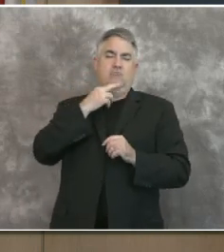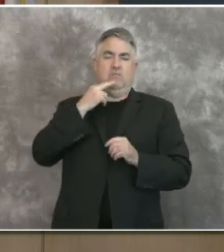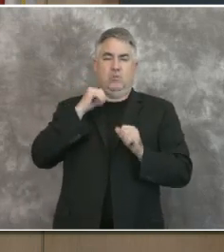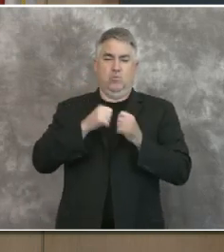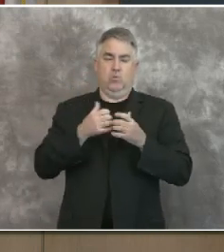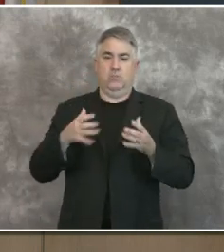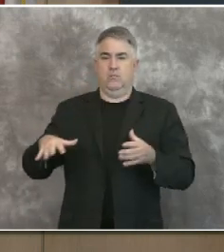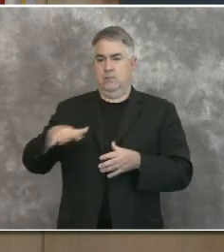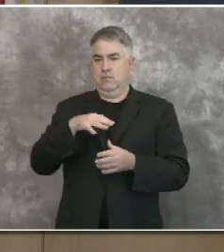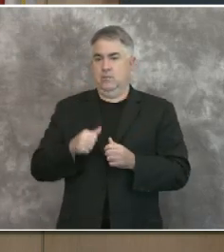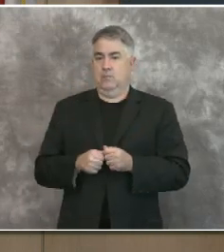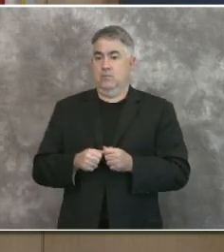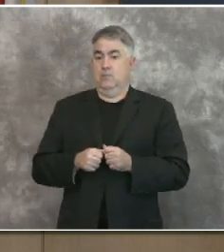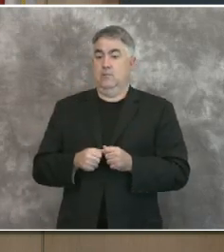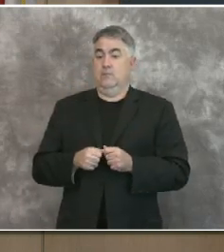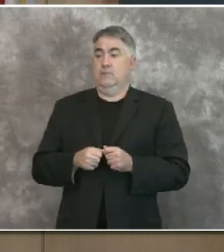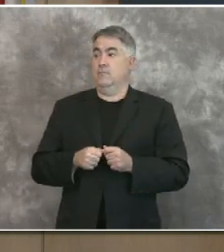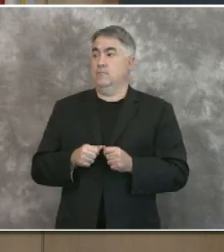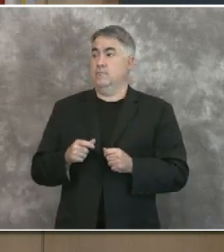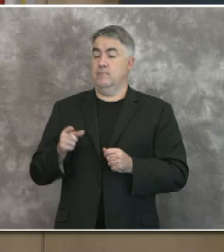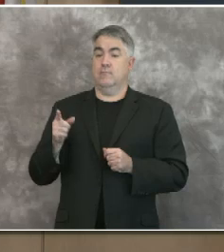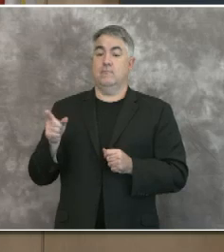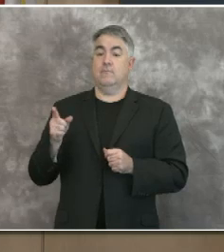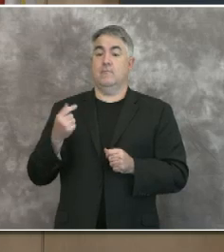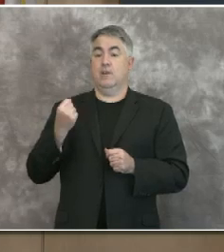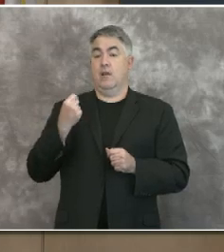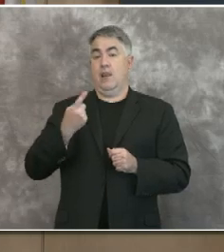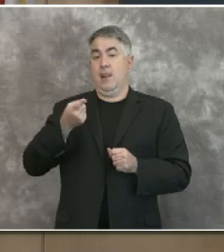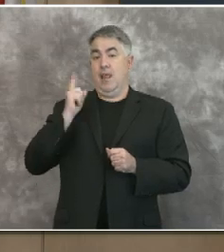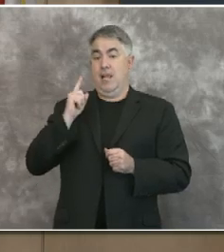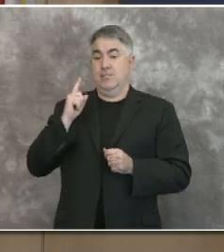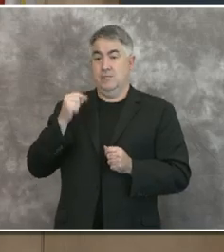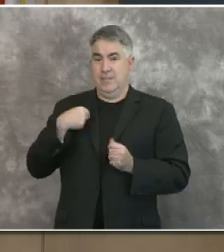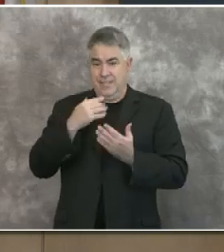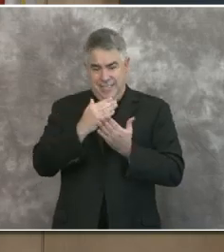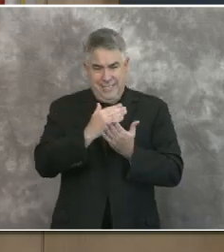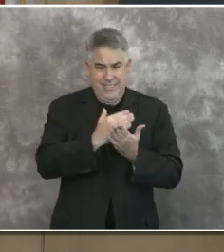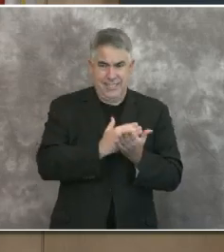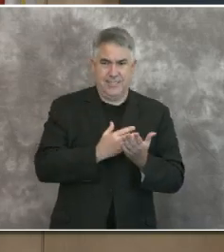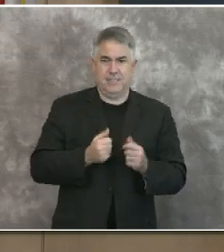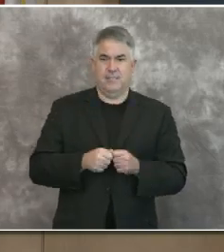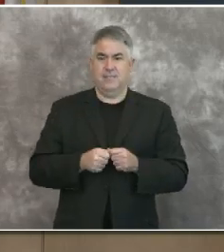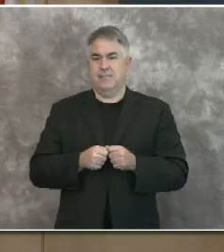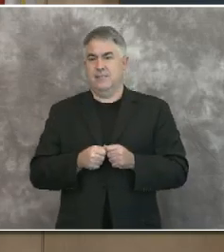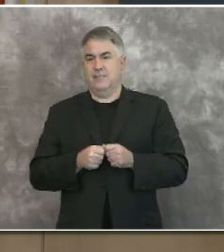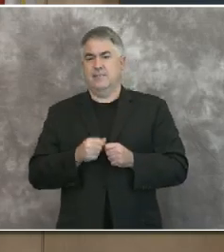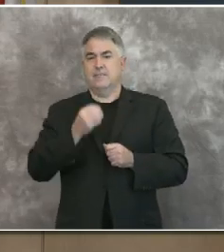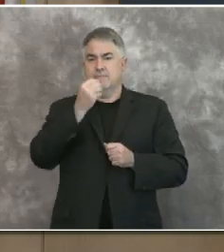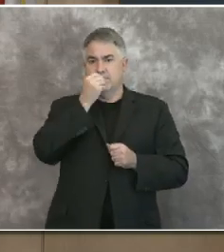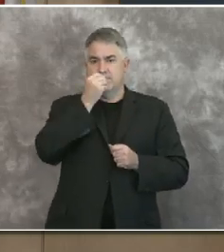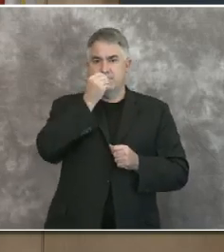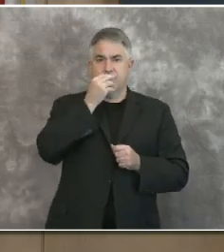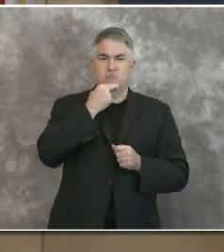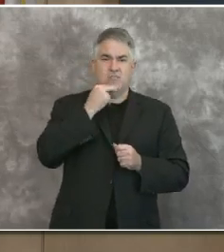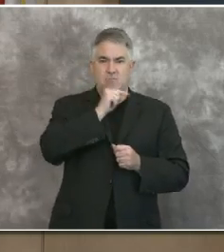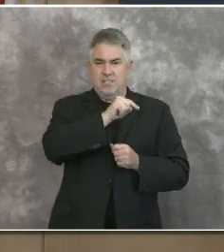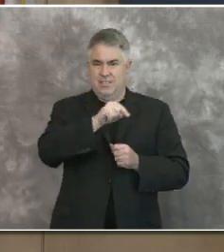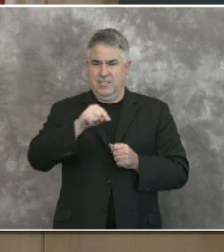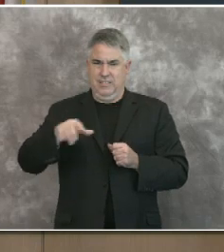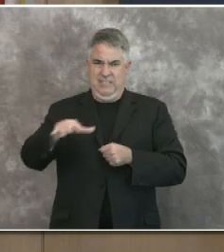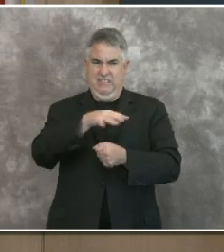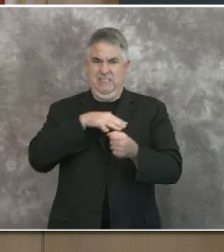Last week, our Department of Environmental Health sent out guidelines to all permitted food facilities in the region. That's just